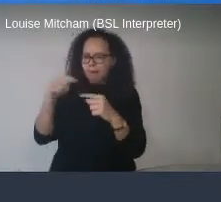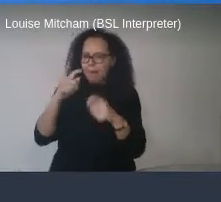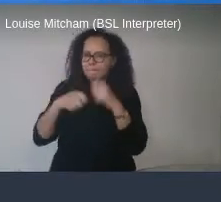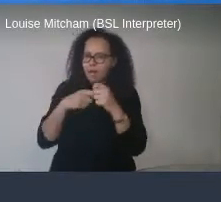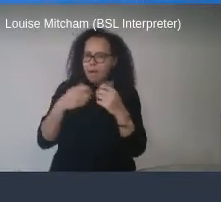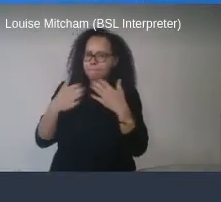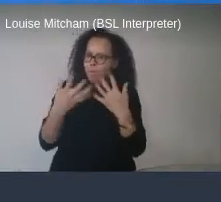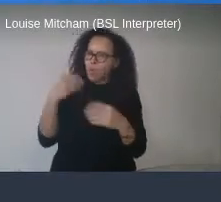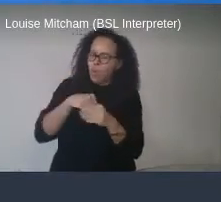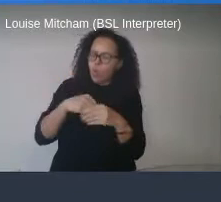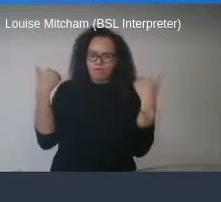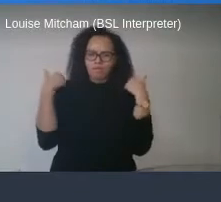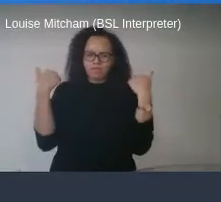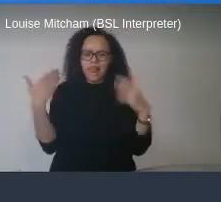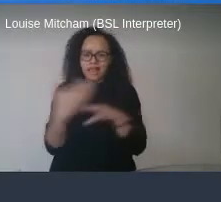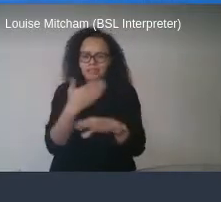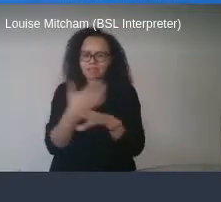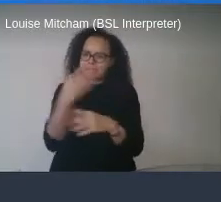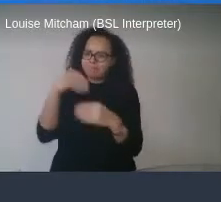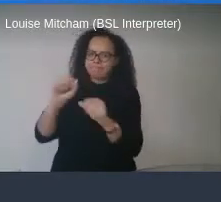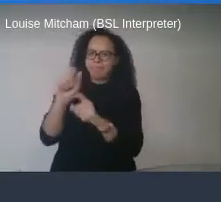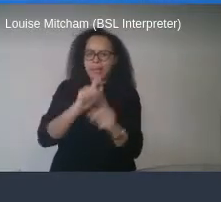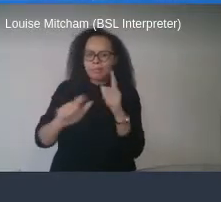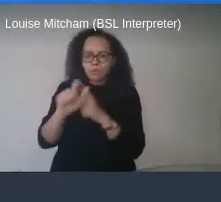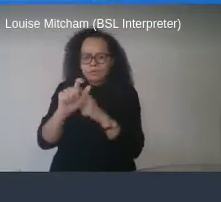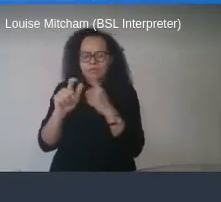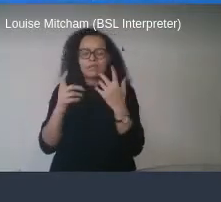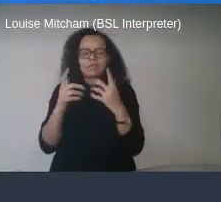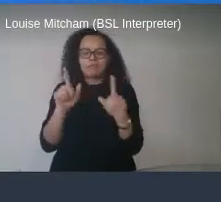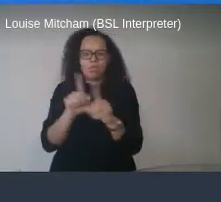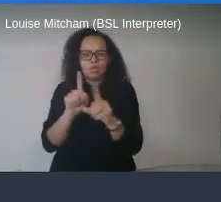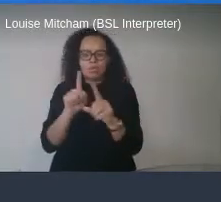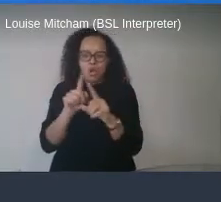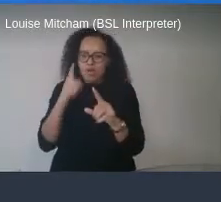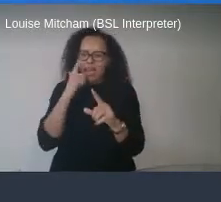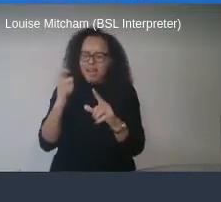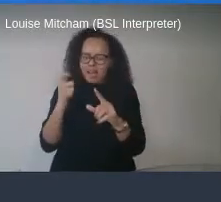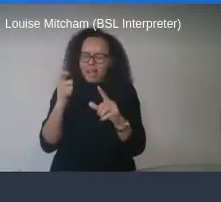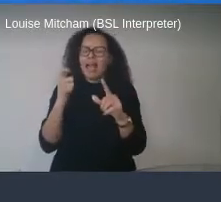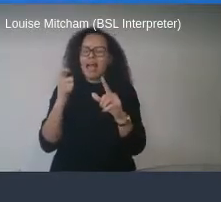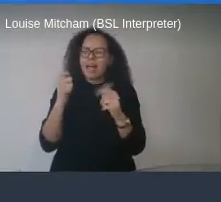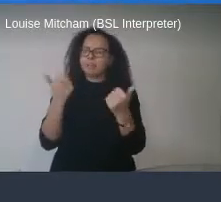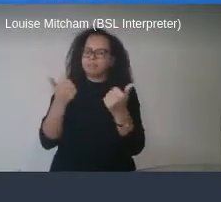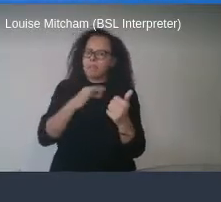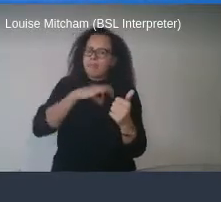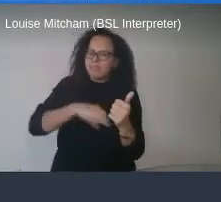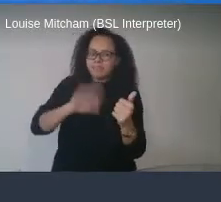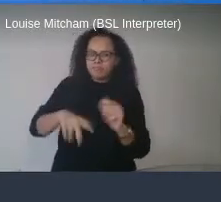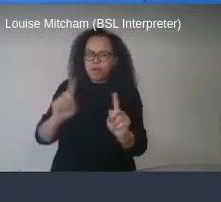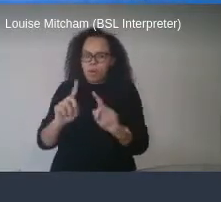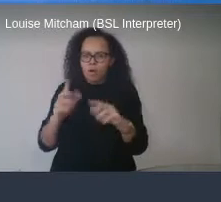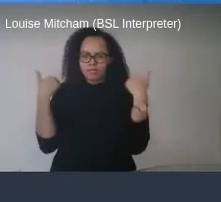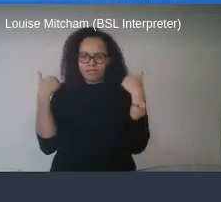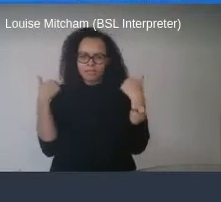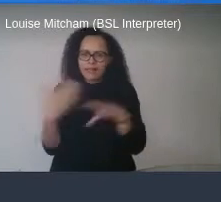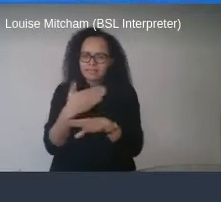active, integrate into communities and, yeah, make the most of the benefits of physical activity and sport participation.